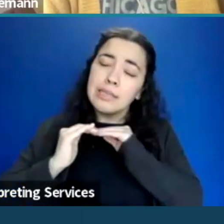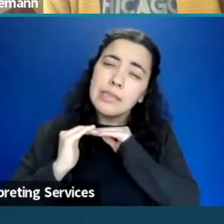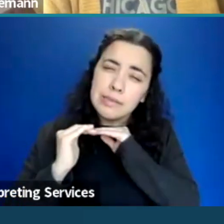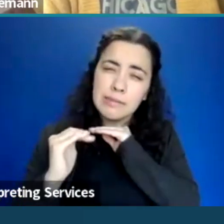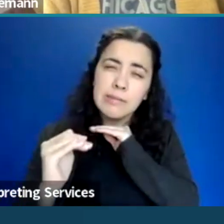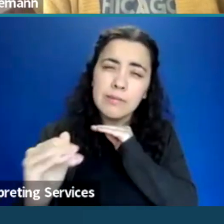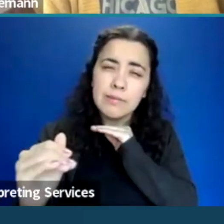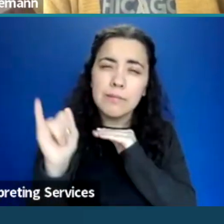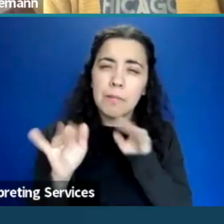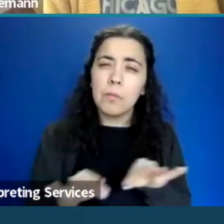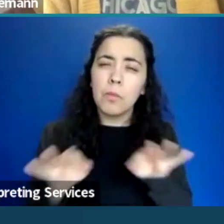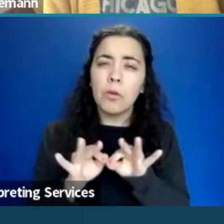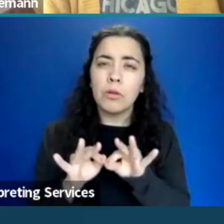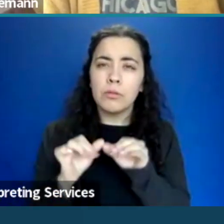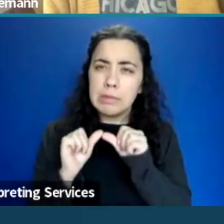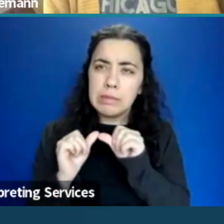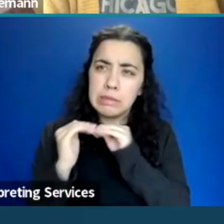consistency. I guess